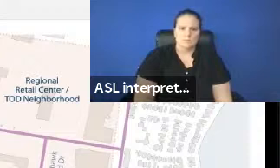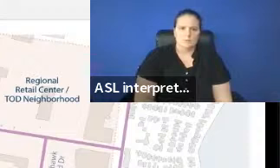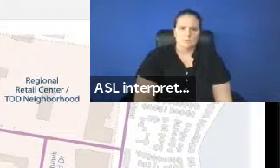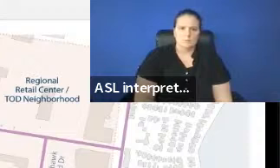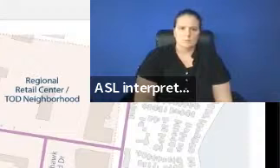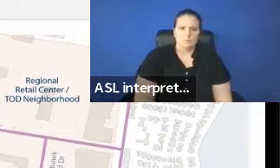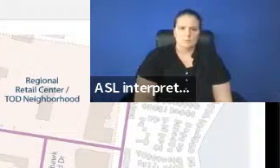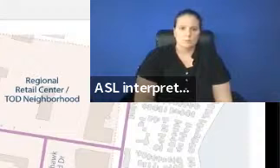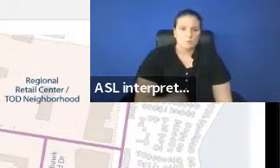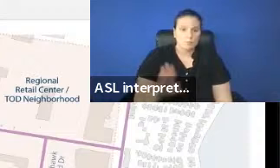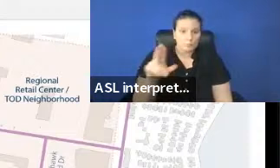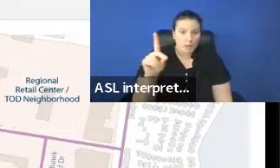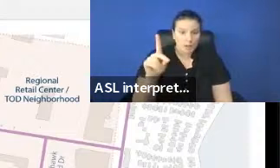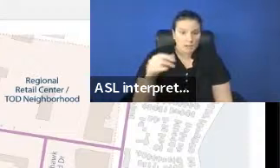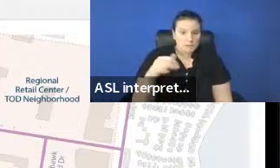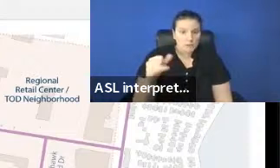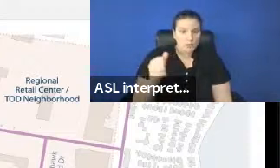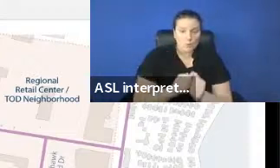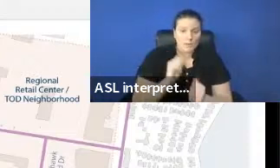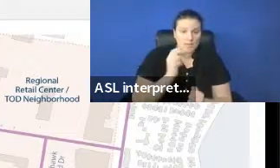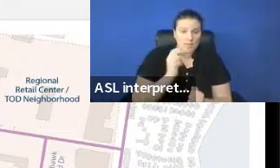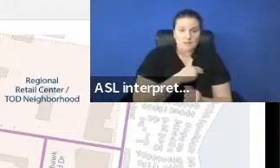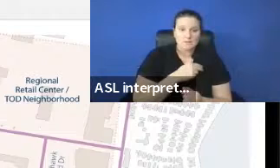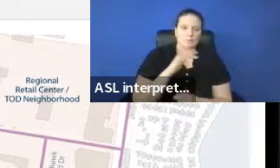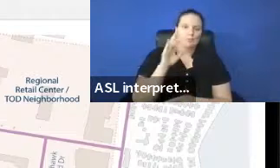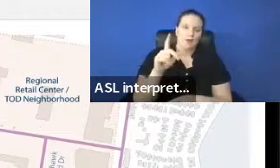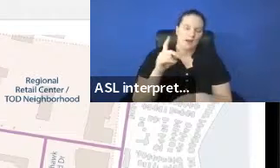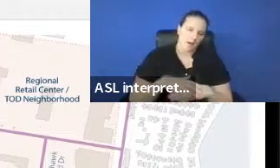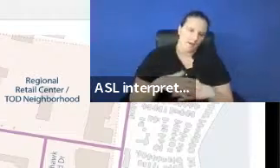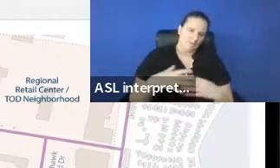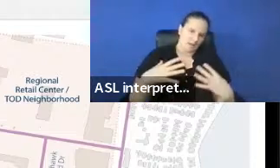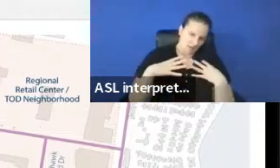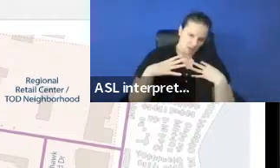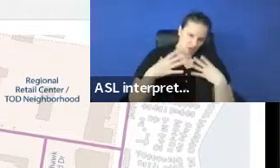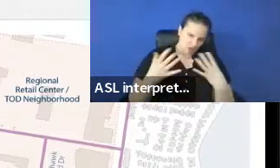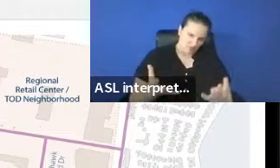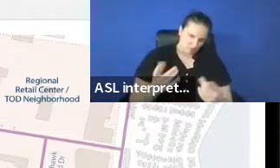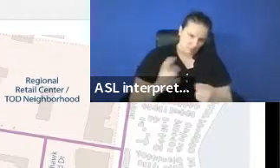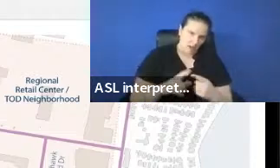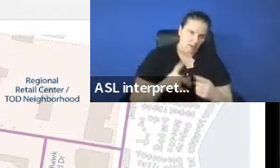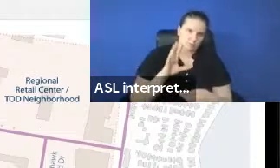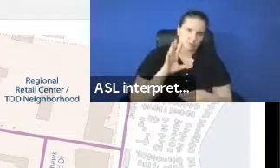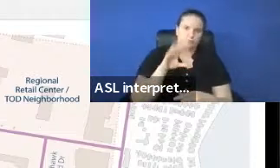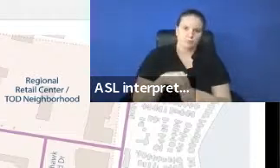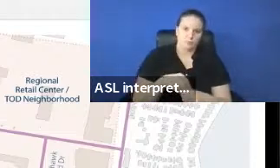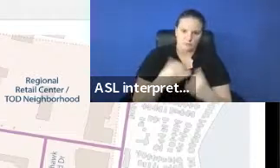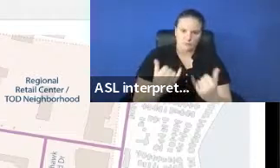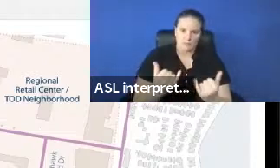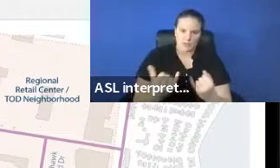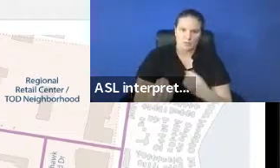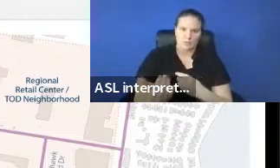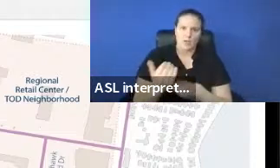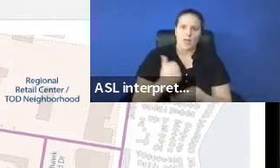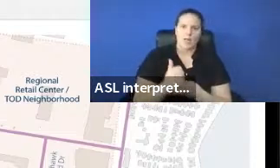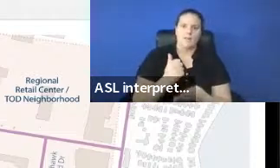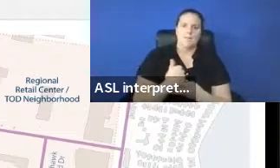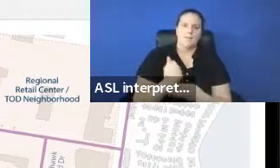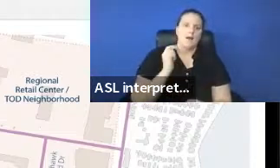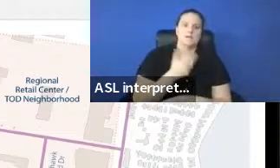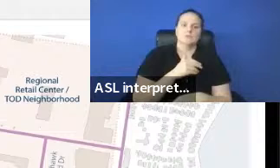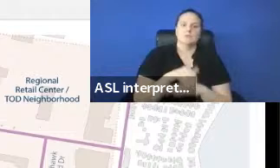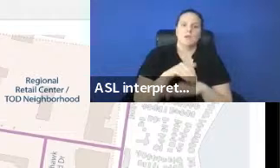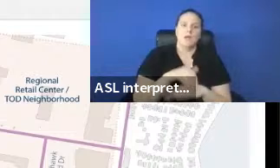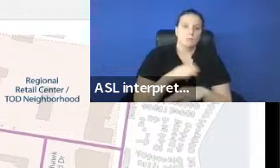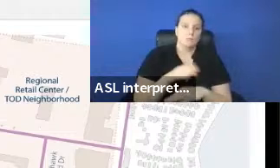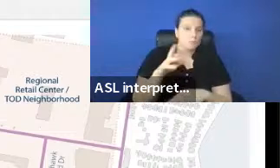if you're still with us, folks, Brad is on vacation, but is plopping in to help us tonight. And